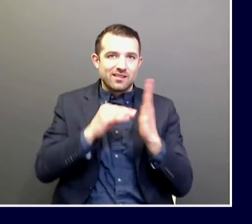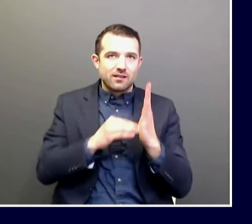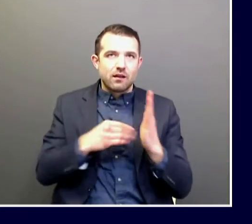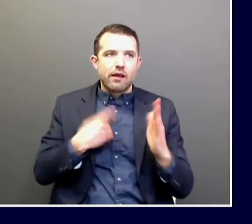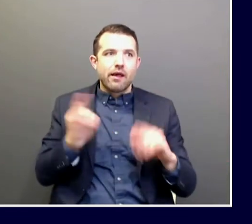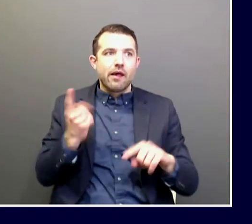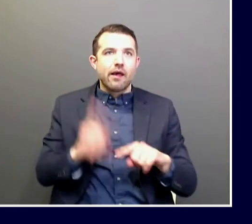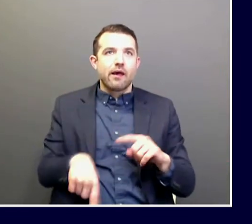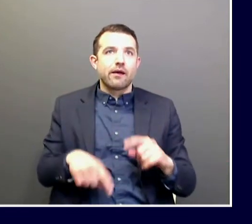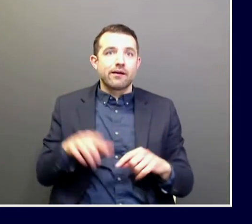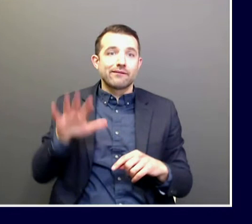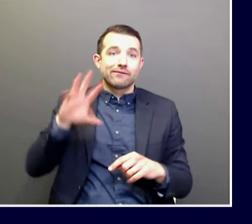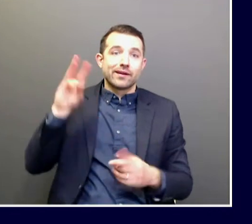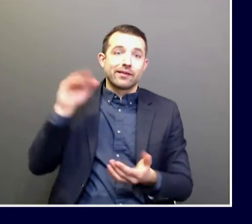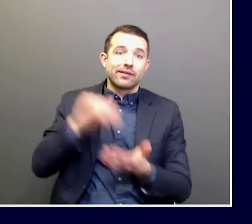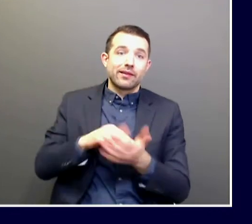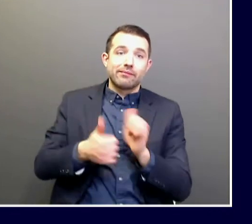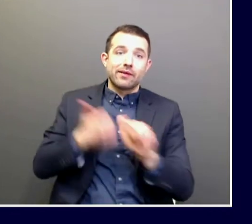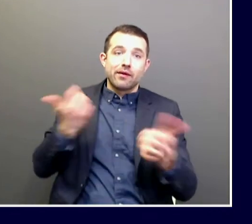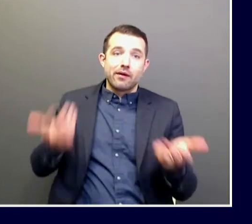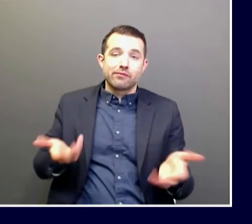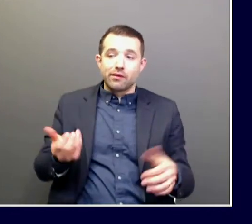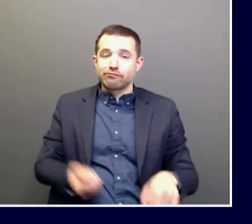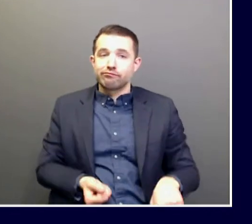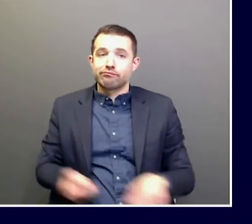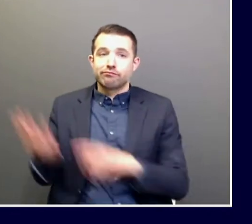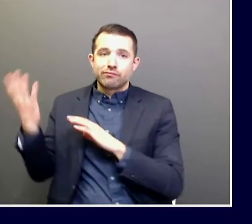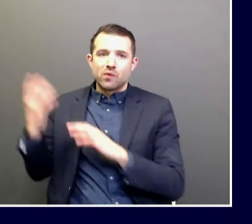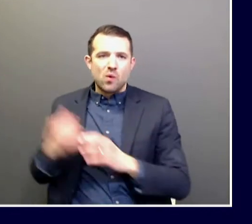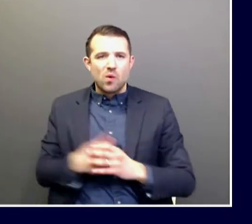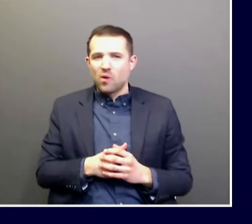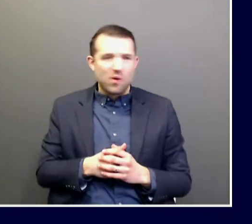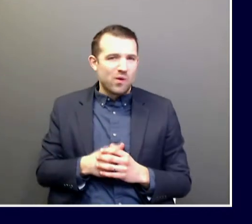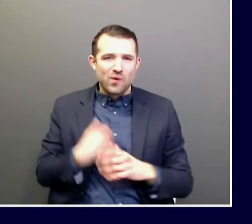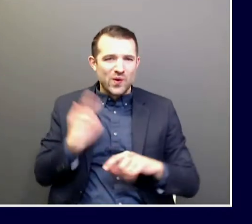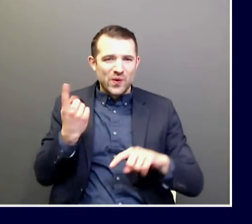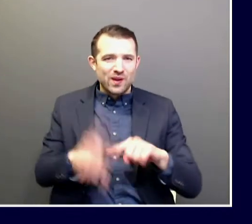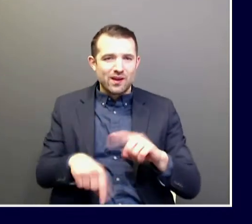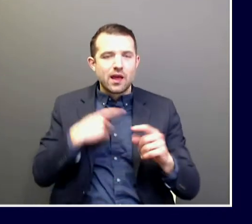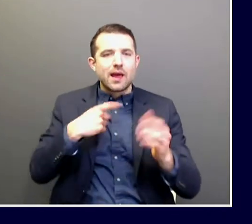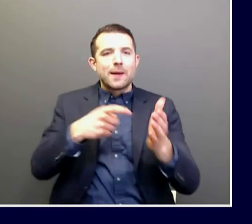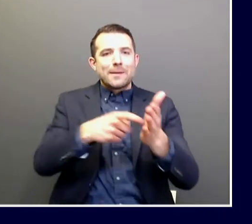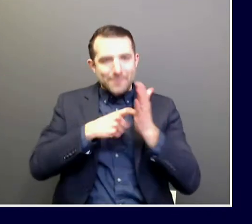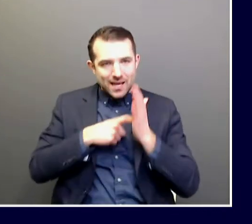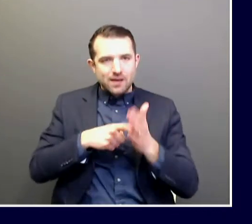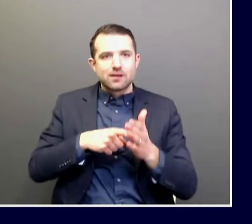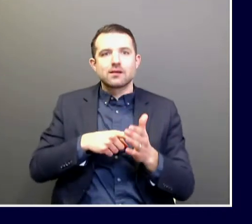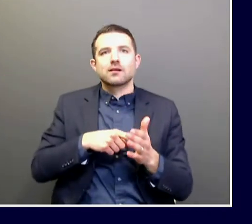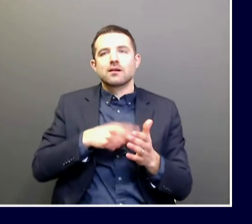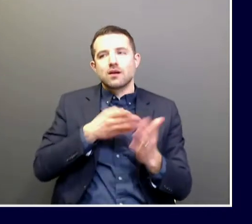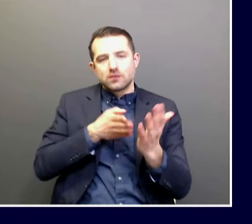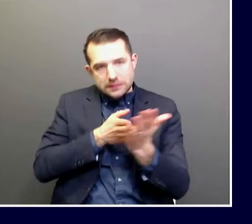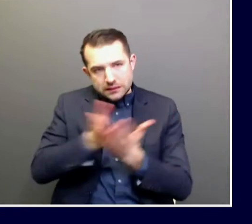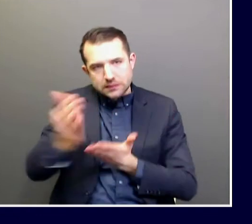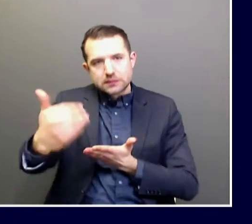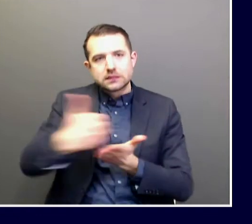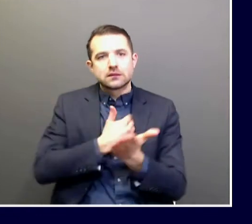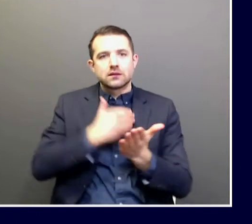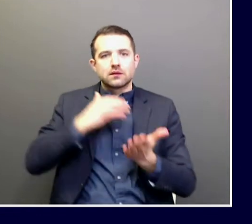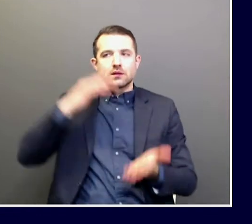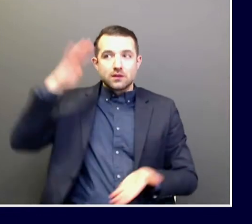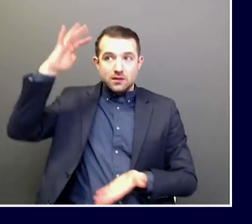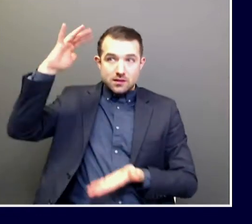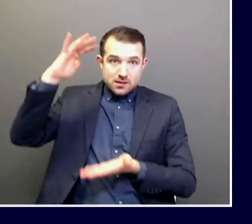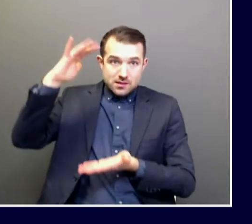backlog and just add them to the number on our website and call it a day. The US CDC wants to know who those folks